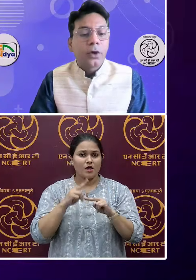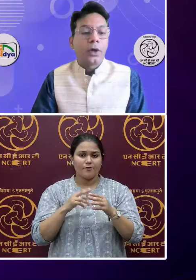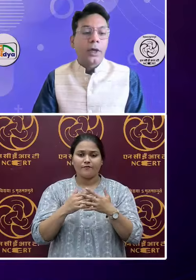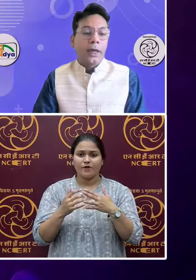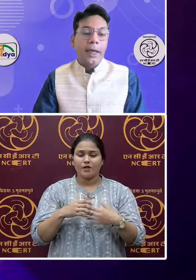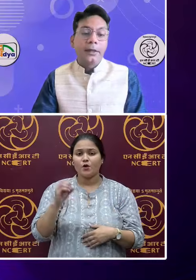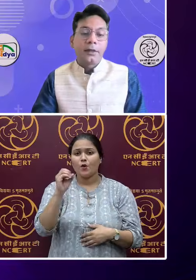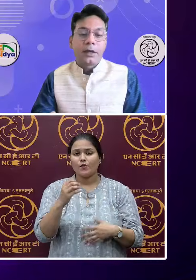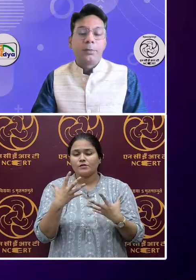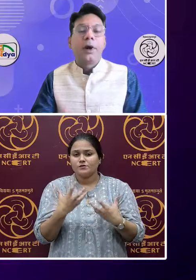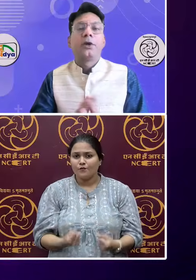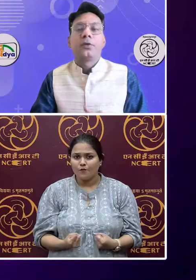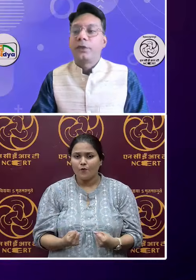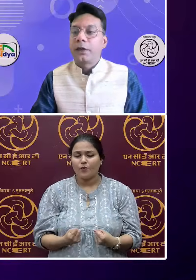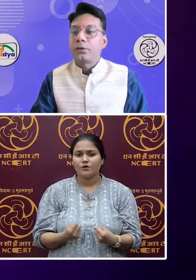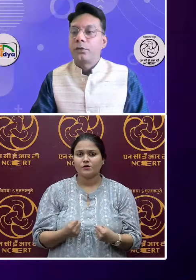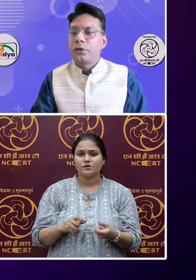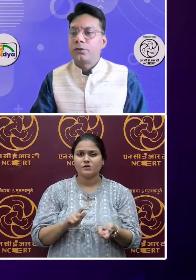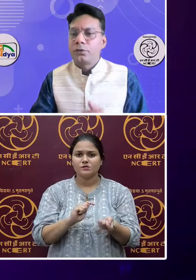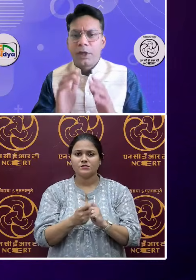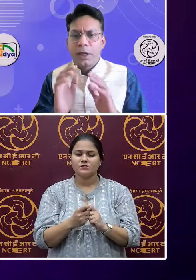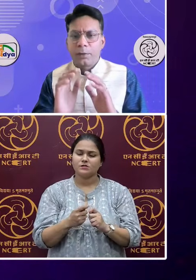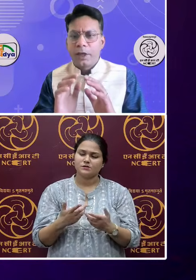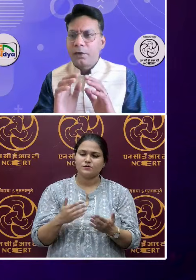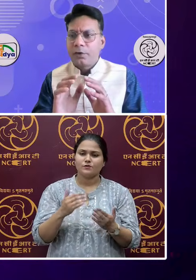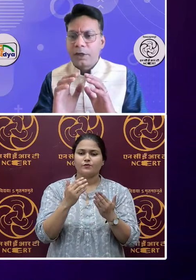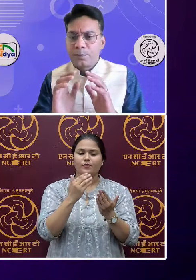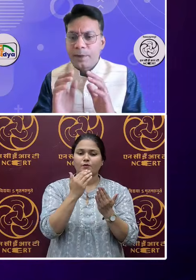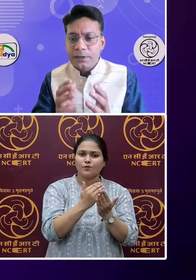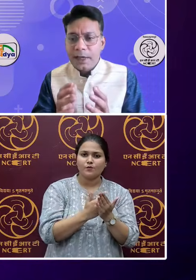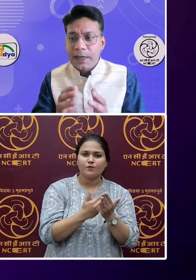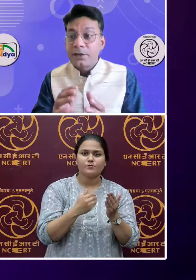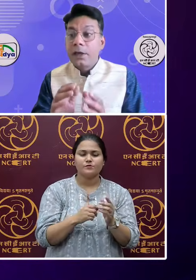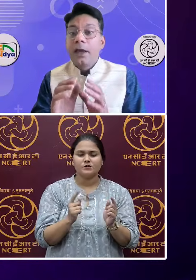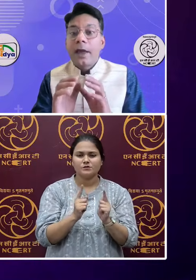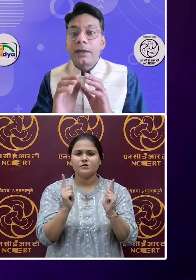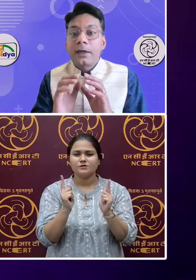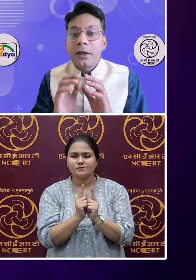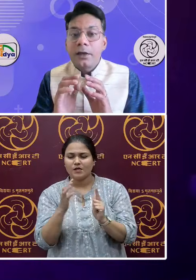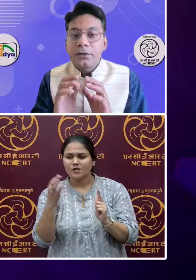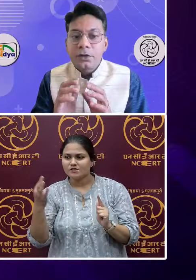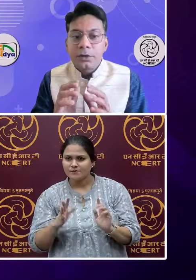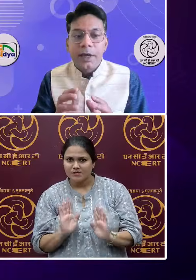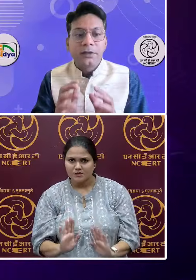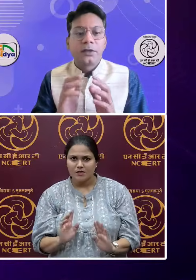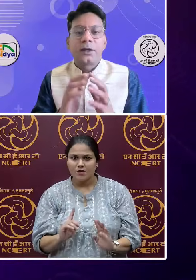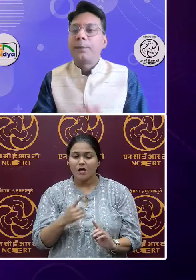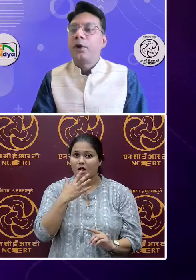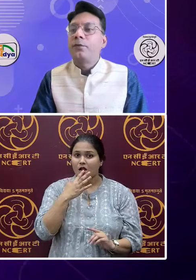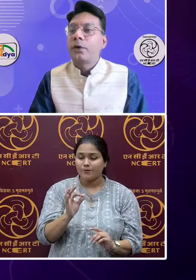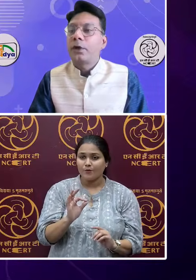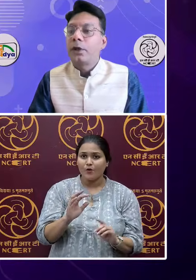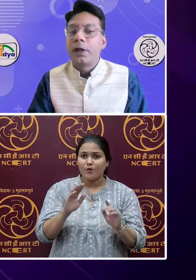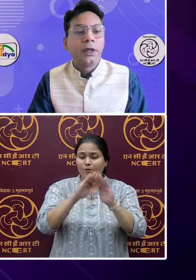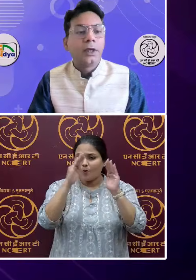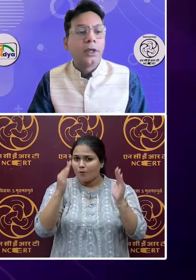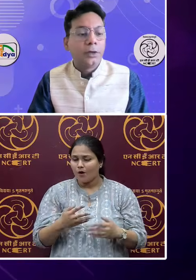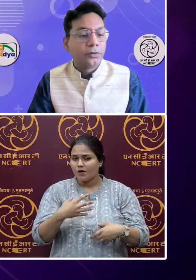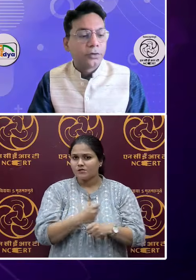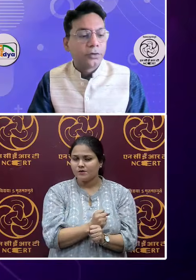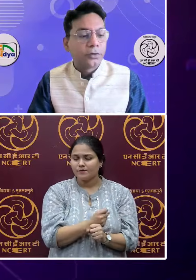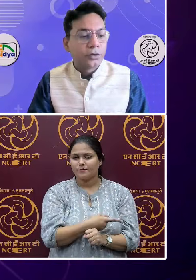organizations and the demand of their courses. So they are very, very specialized and customized type of